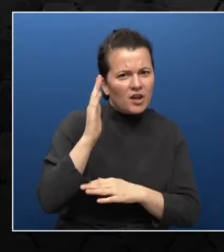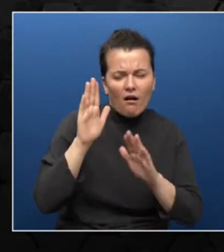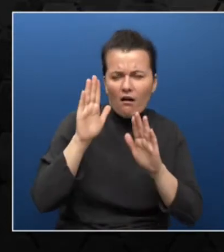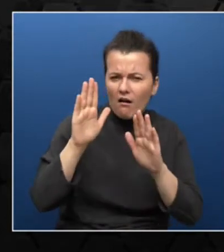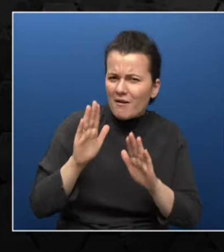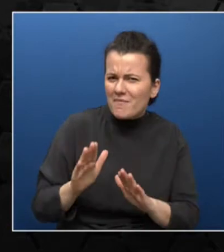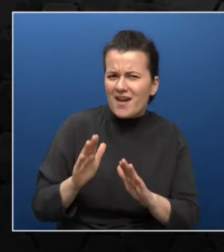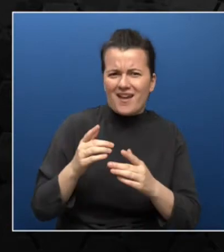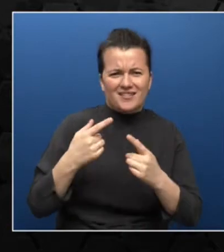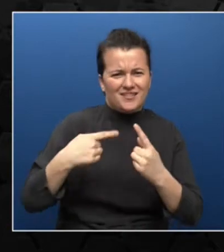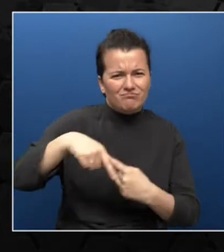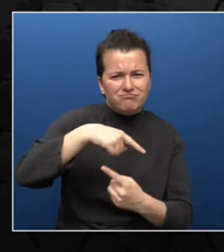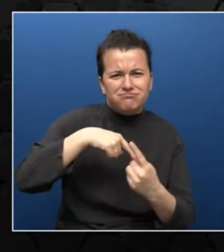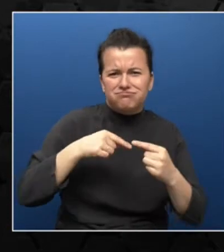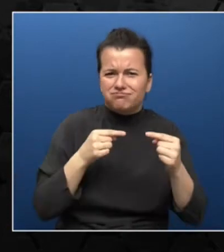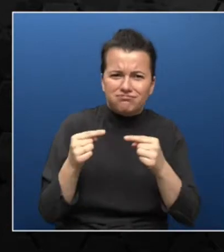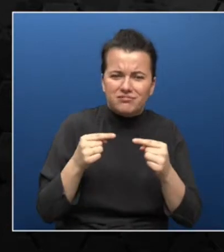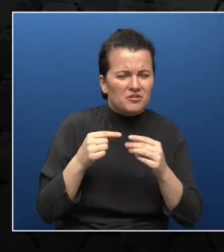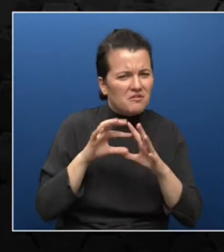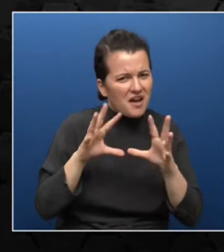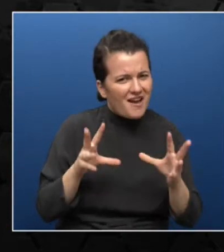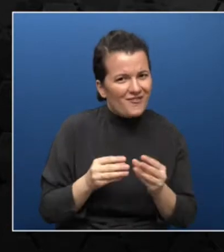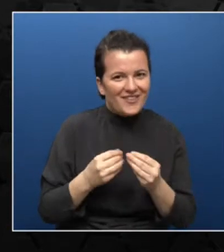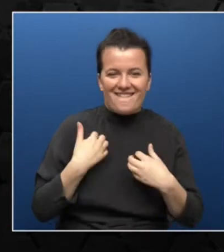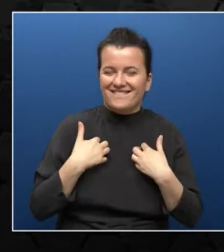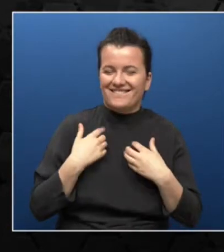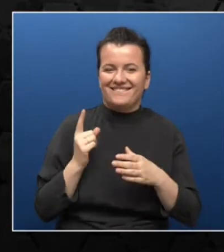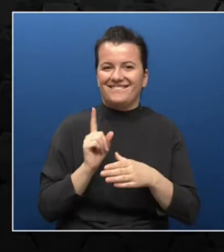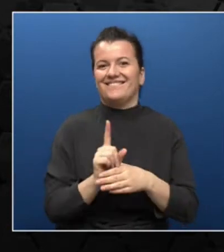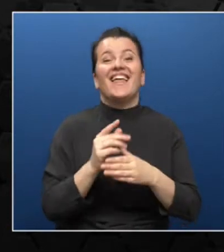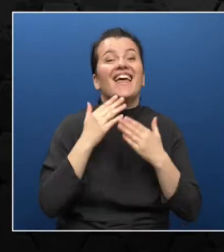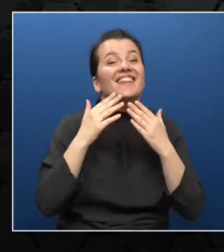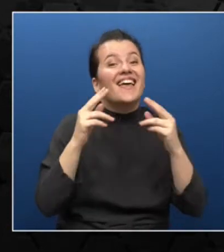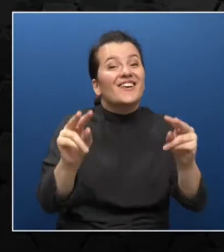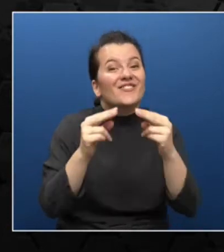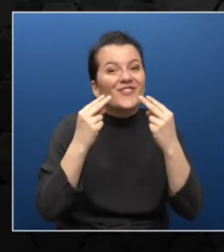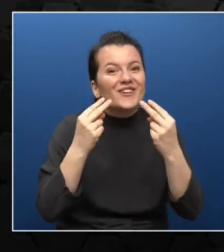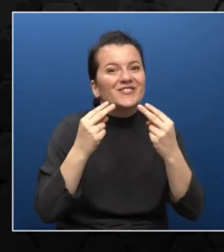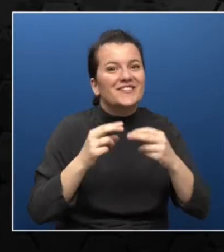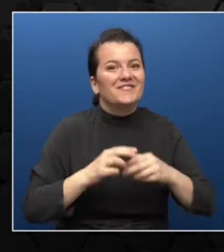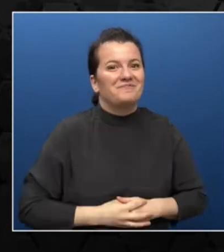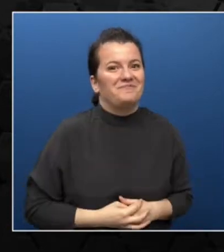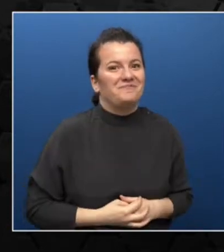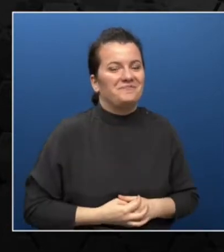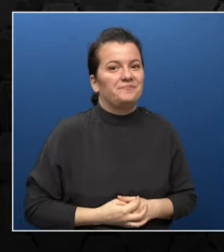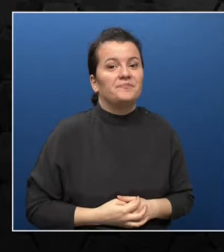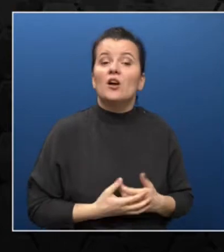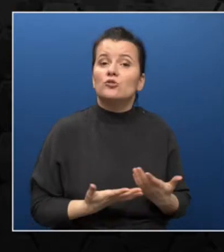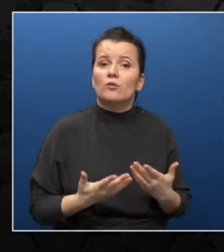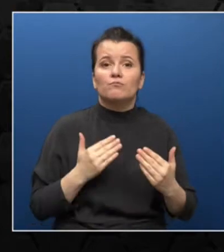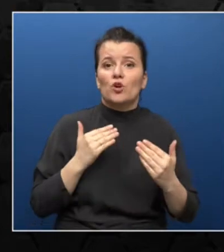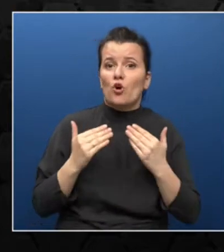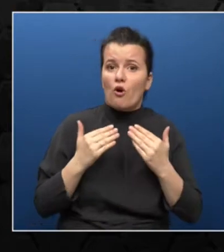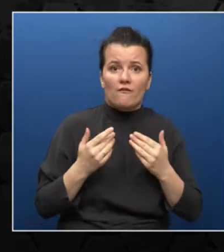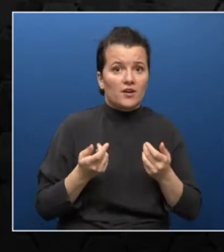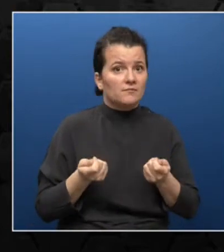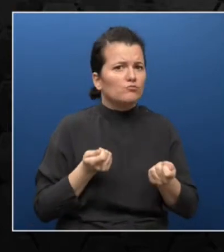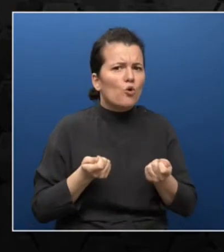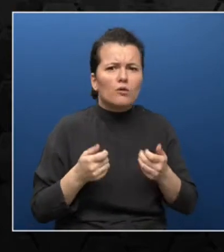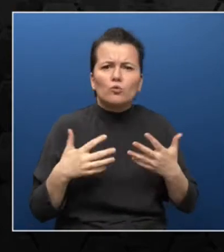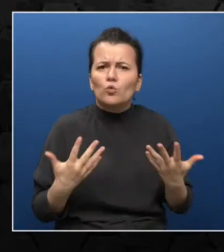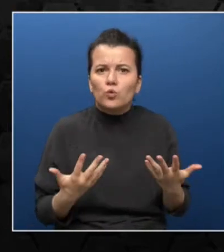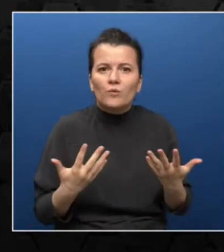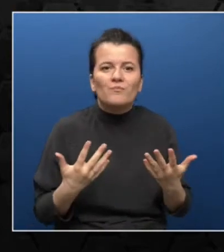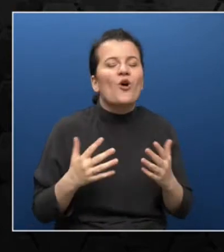we have to offer. So yeah, thanks a lot for joining, everyone. So this conference is organized by the global AI community, the